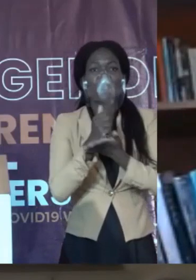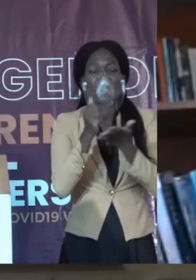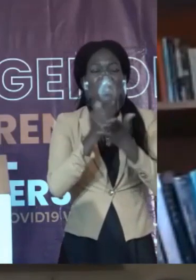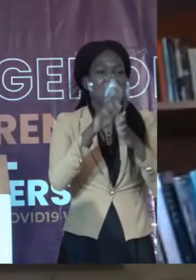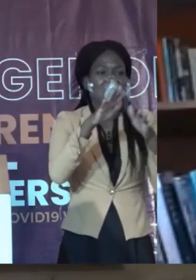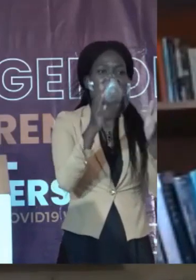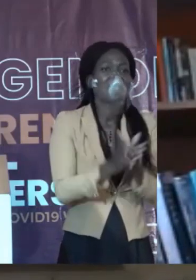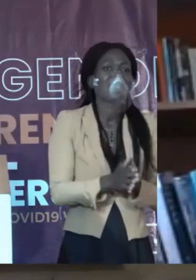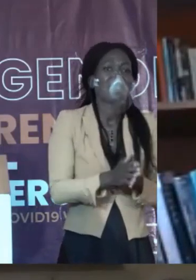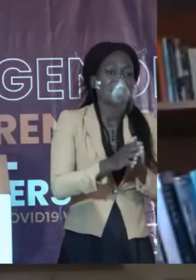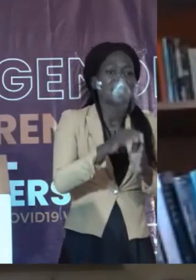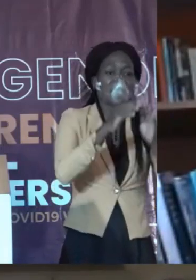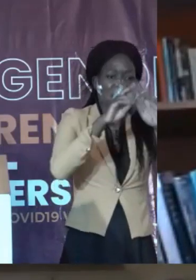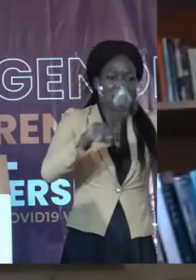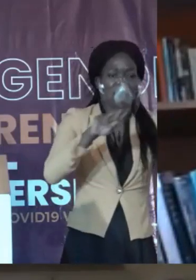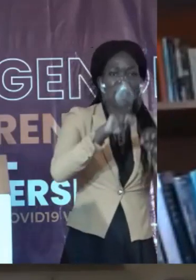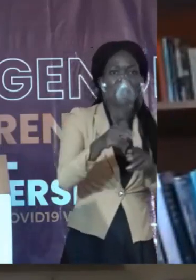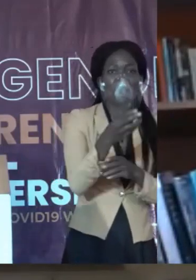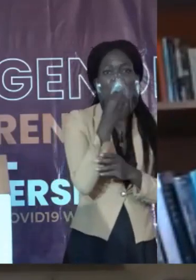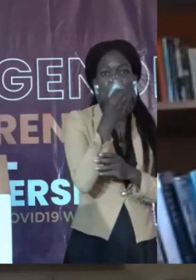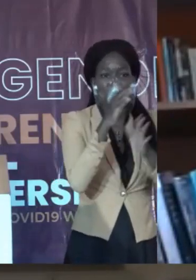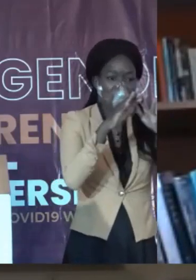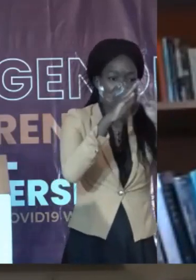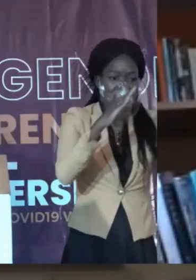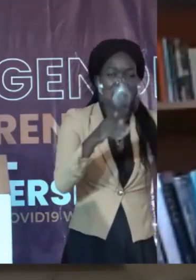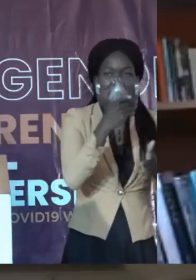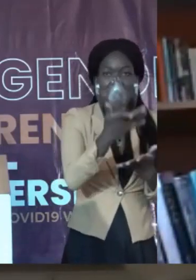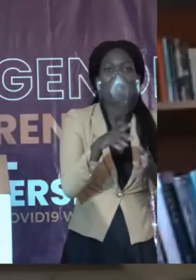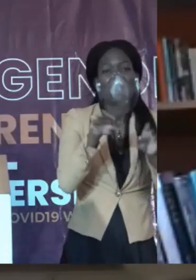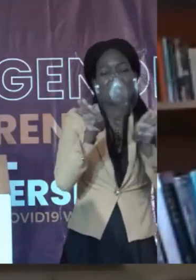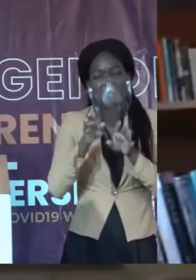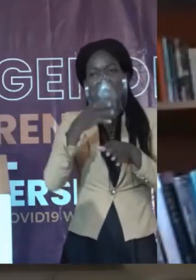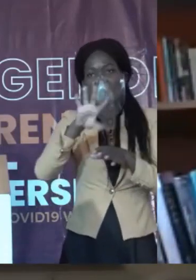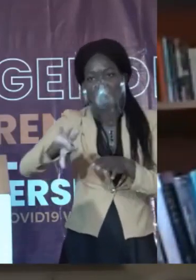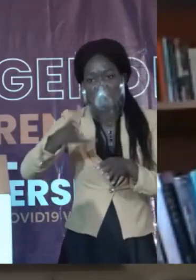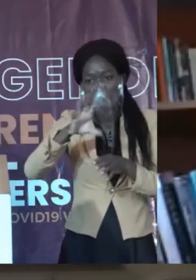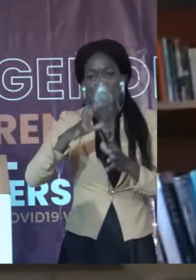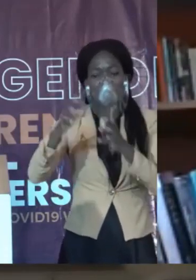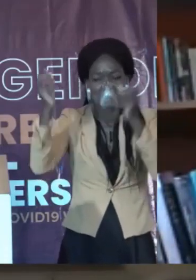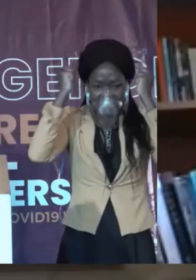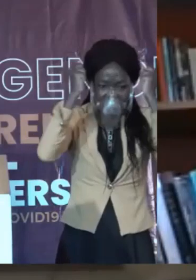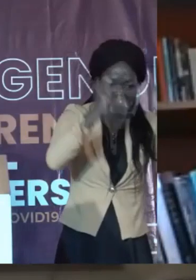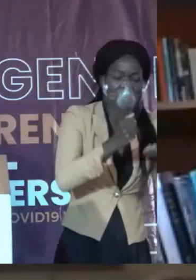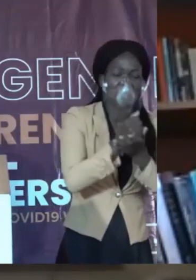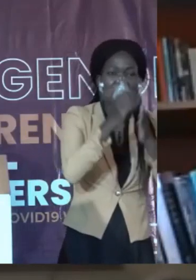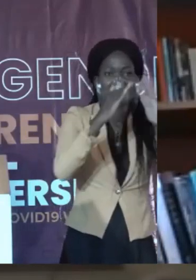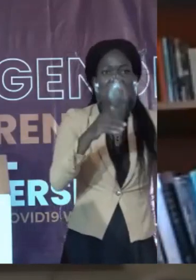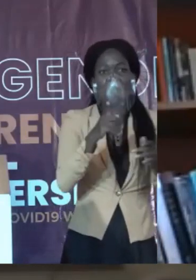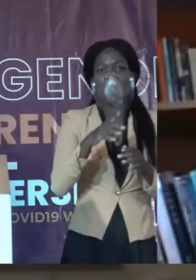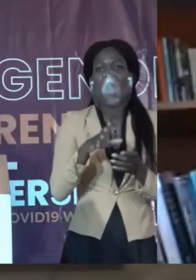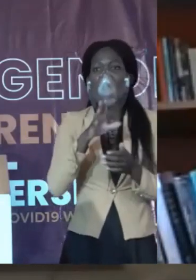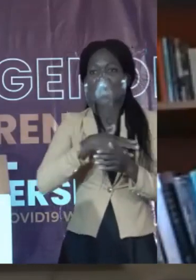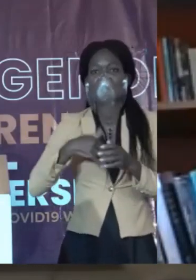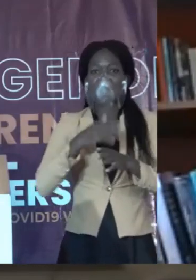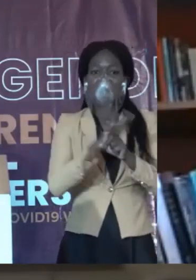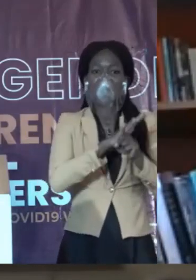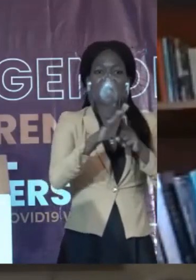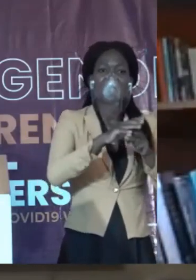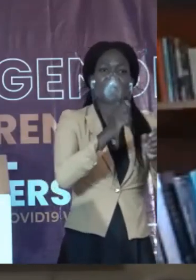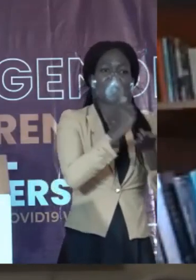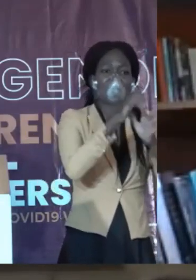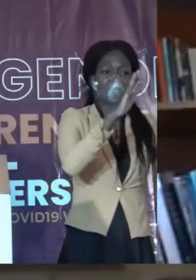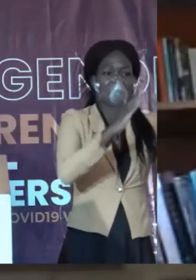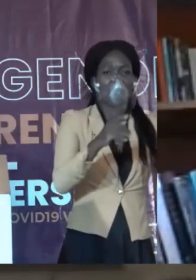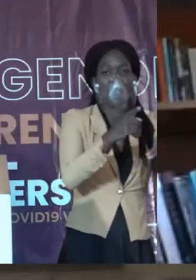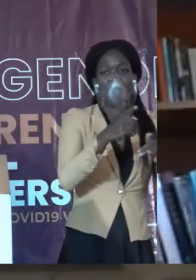women and girls at very high risk of sexual and gender-based violence. Now, acknowledging all of that, we also have to acknowledge